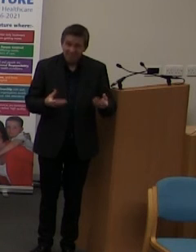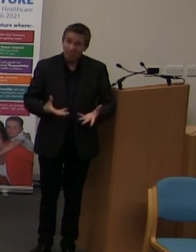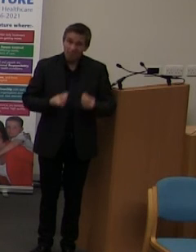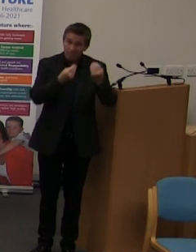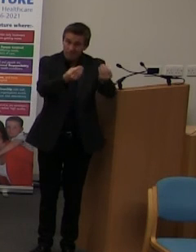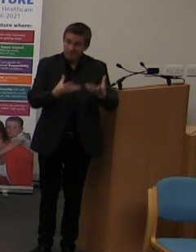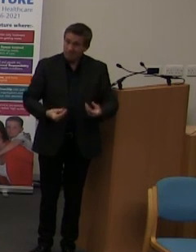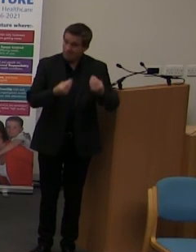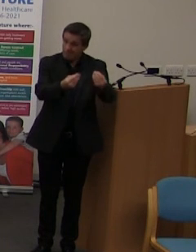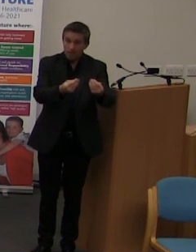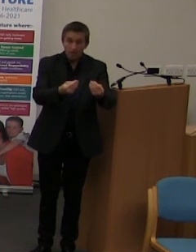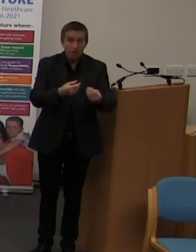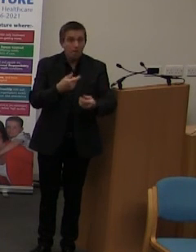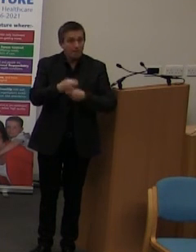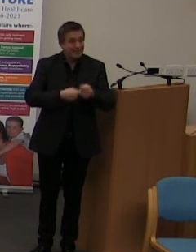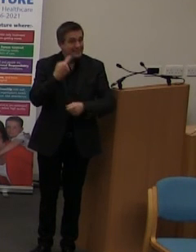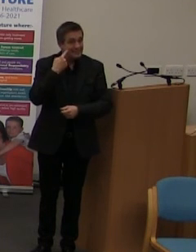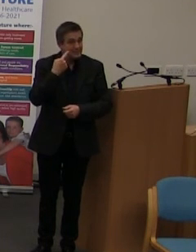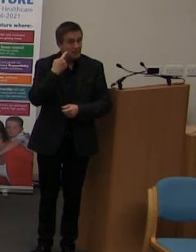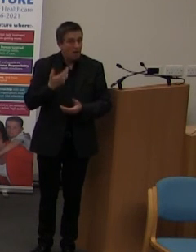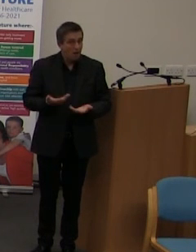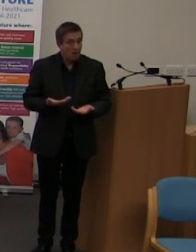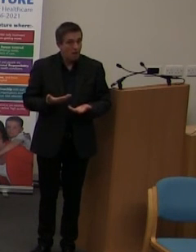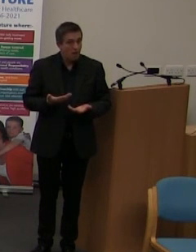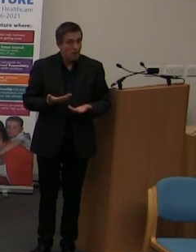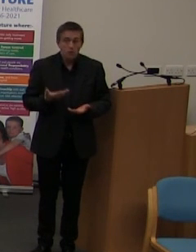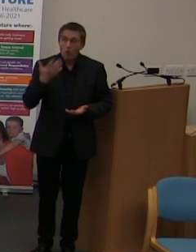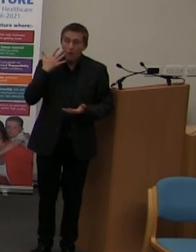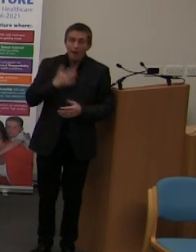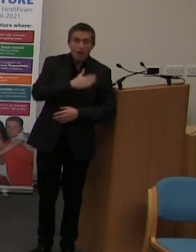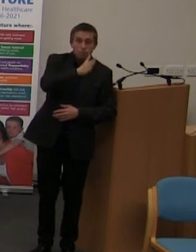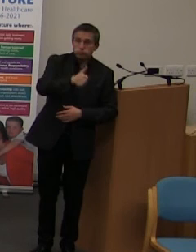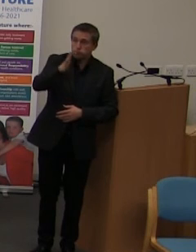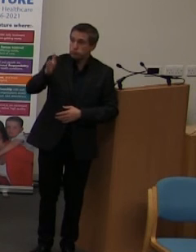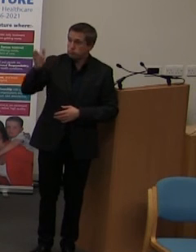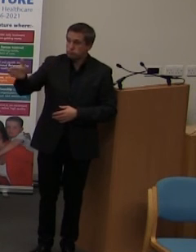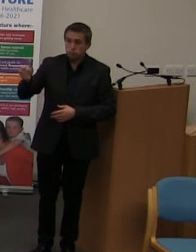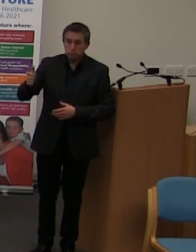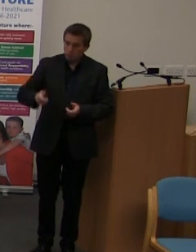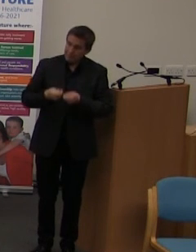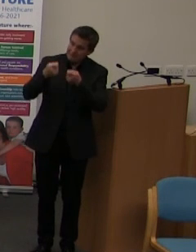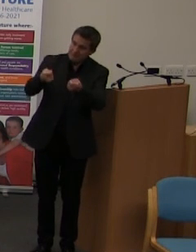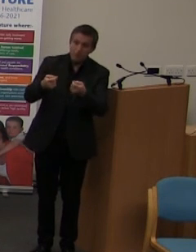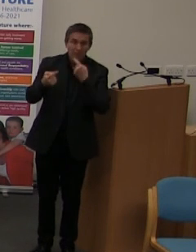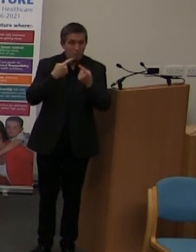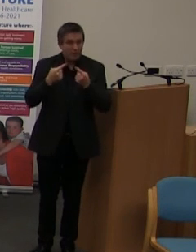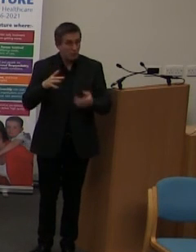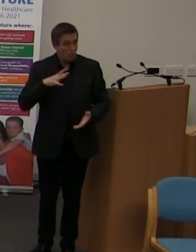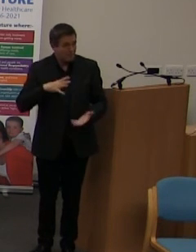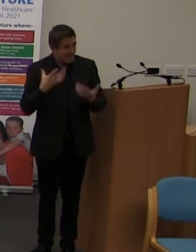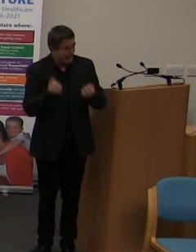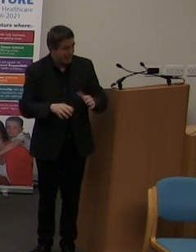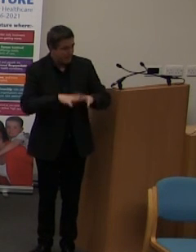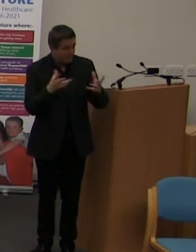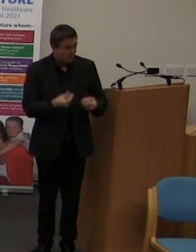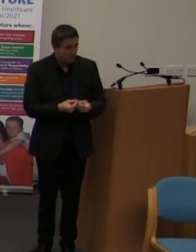the various places which I needed to see were delighted to have me.